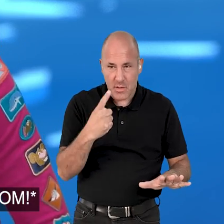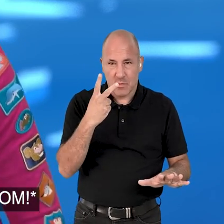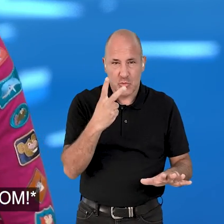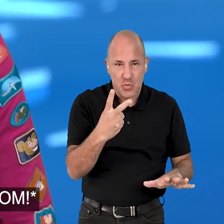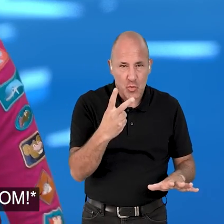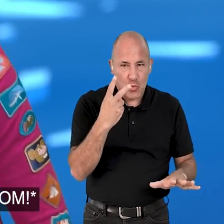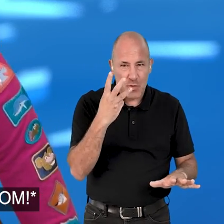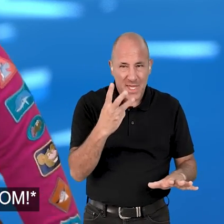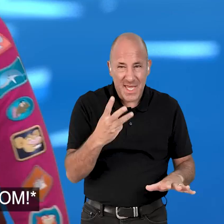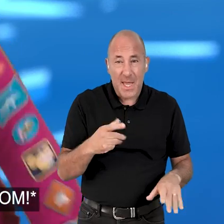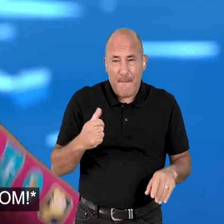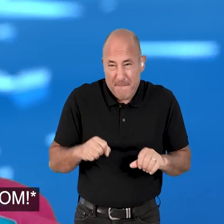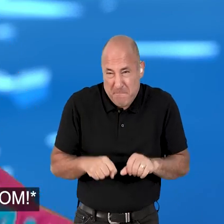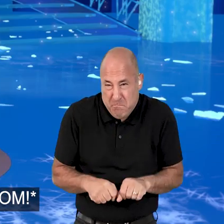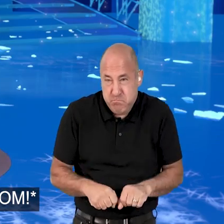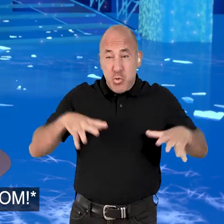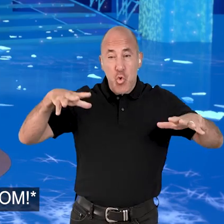2, 3,